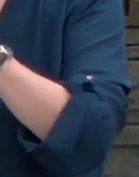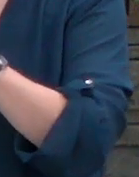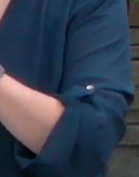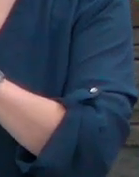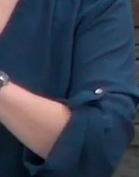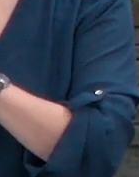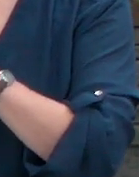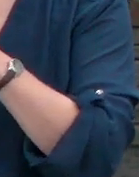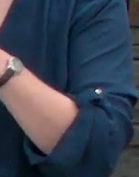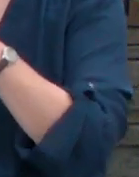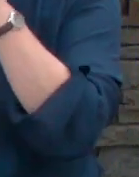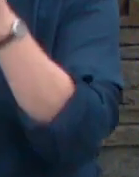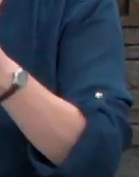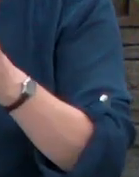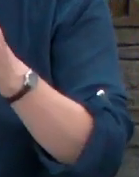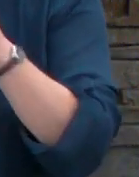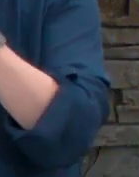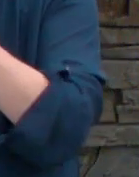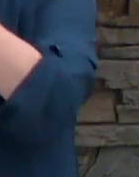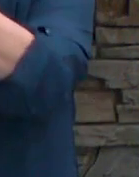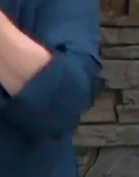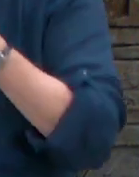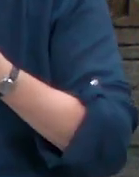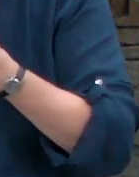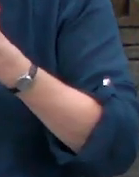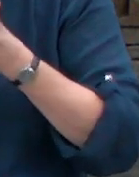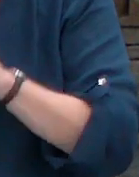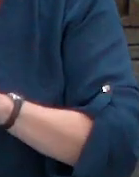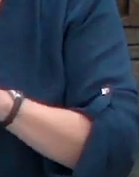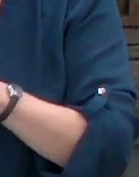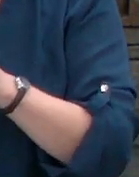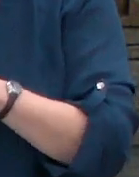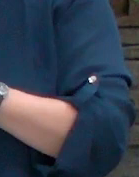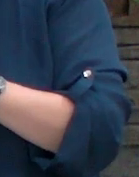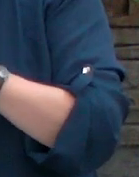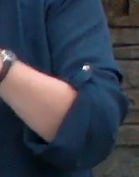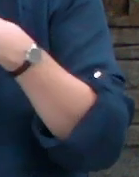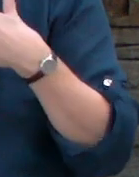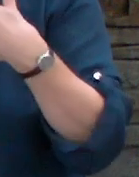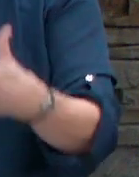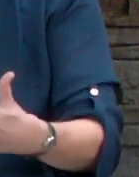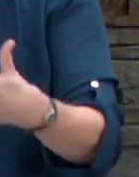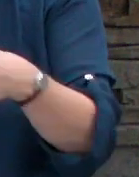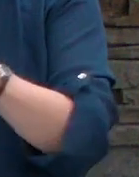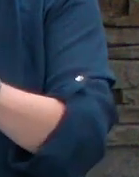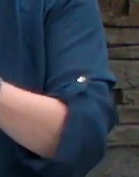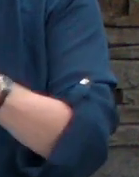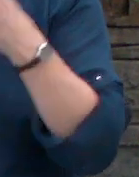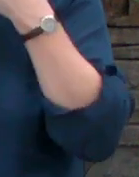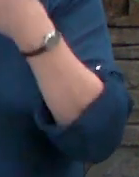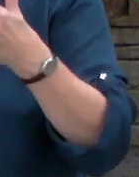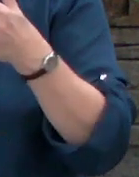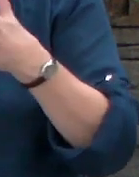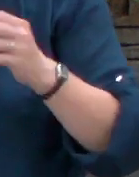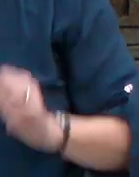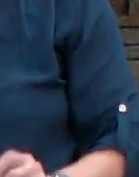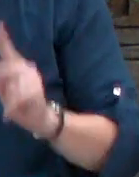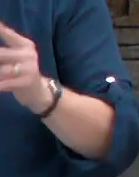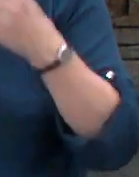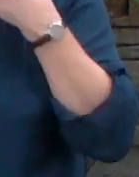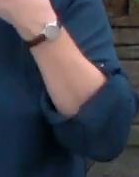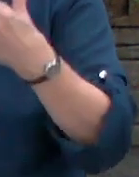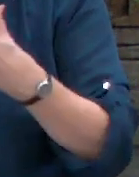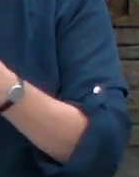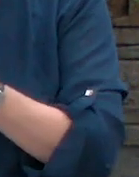them. But Father, I pray that you'll help us to be the instruments that go forward. I just thank you for this opportunity. I thank you